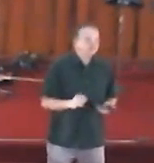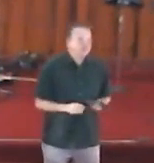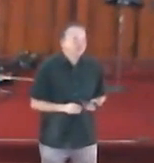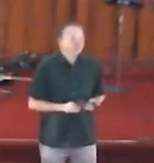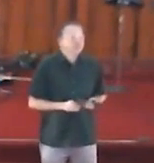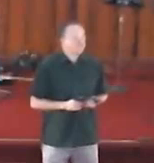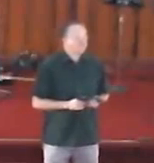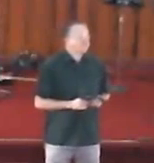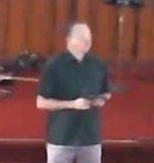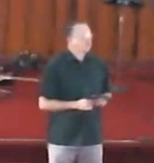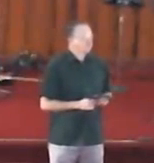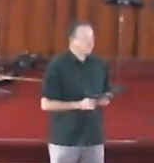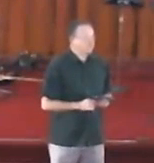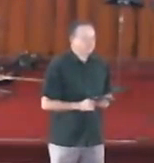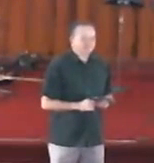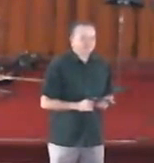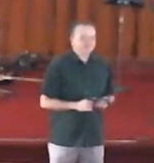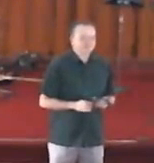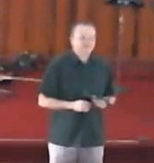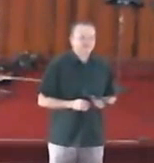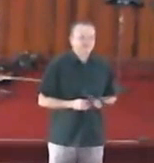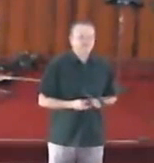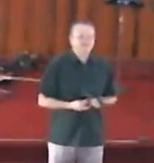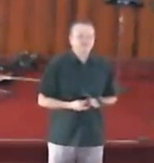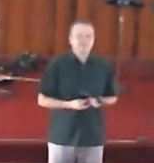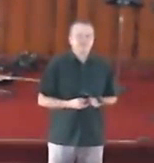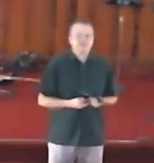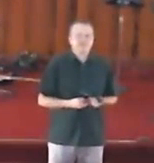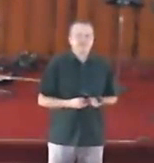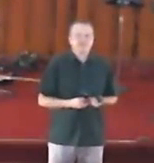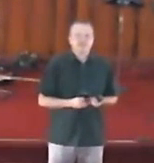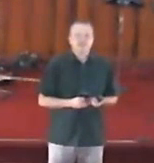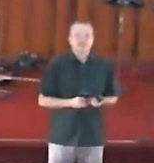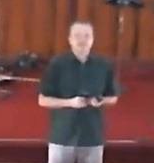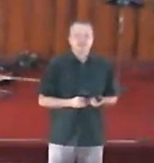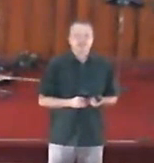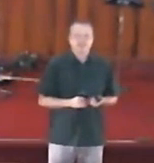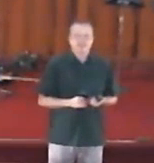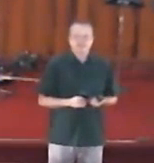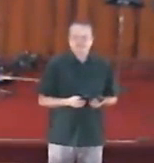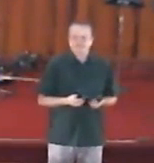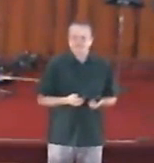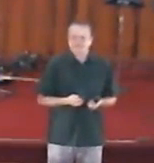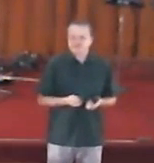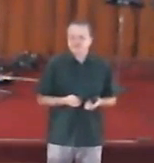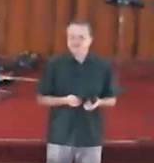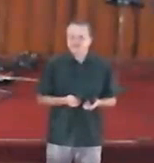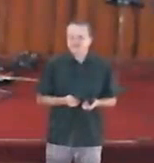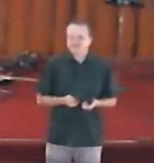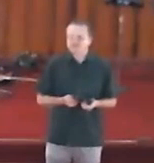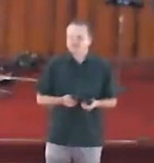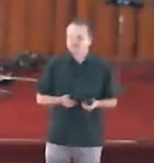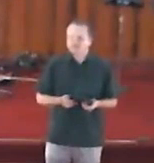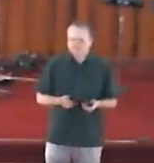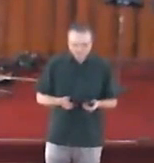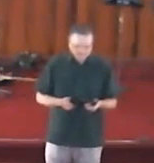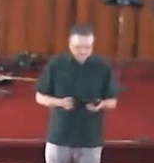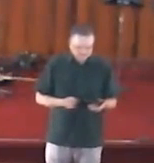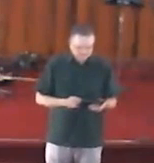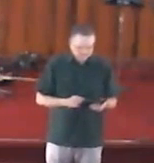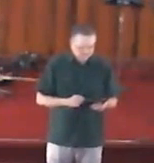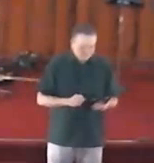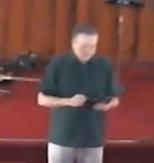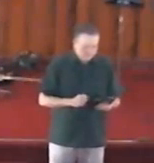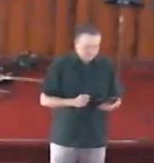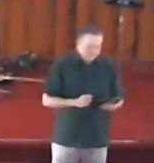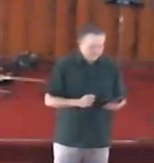Espíritu Santo a quienes lo pidan? If you then, though you are evil, know how to give good gifts to your children, how much more